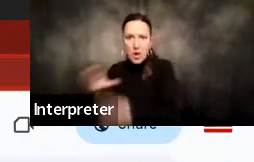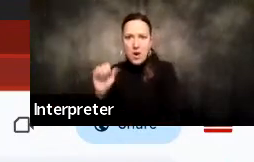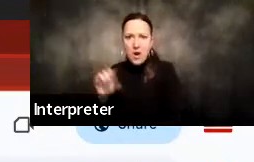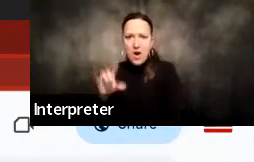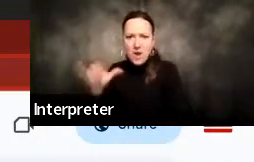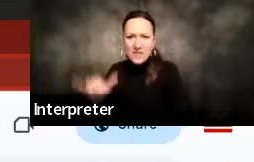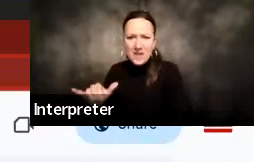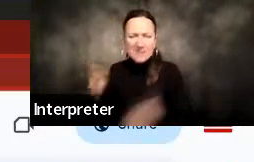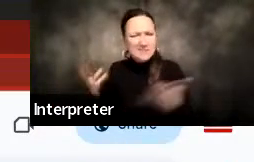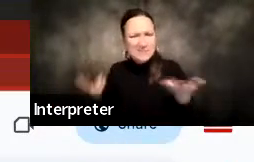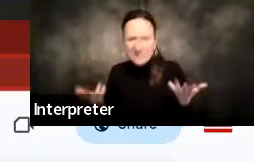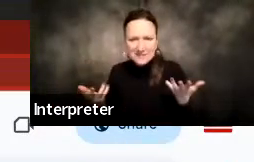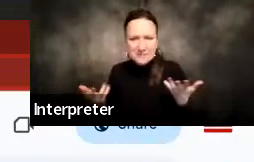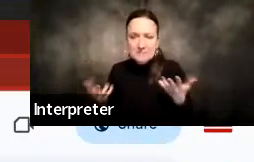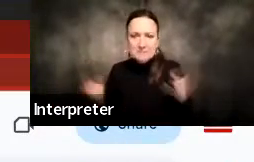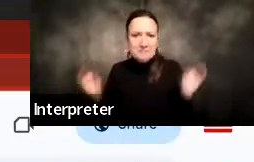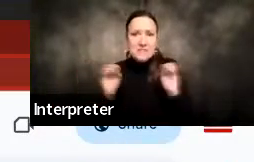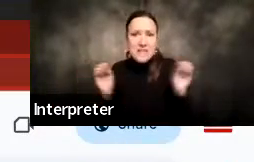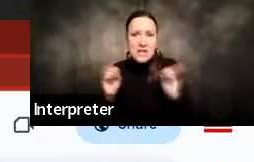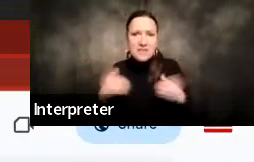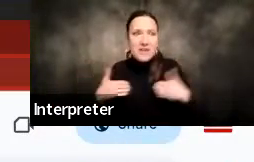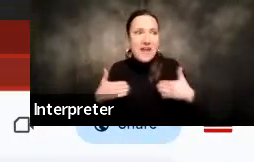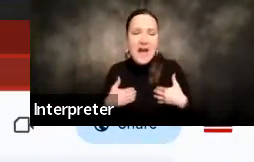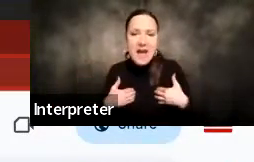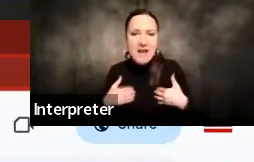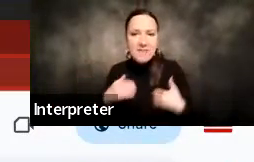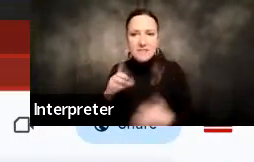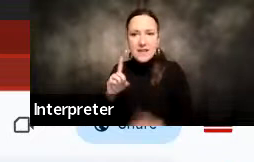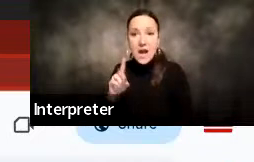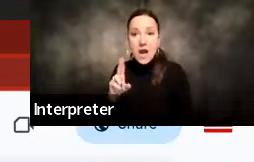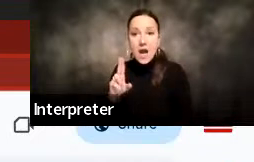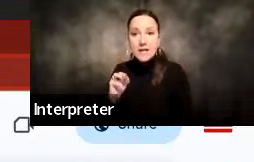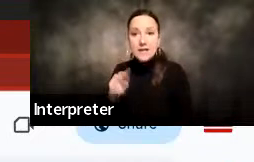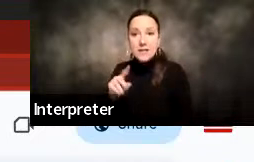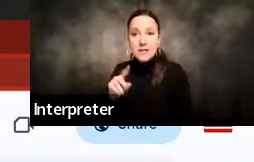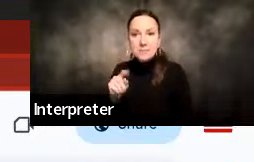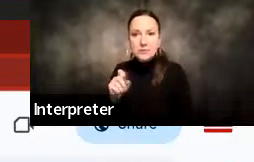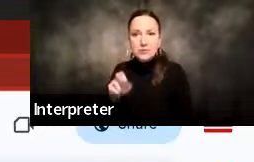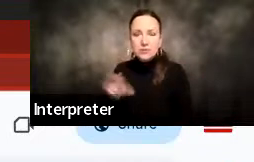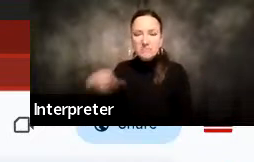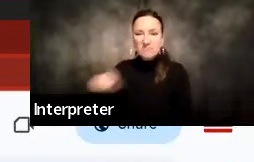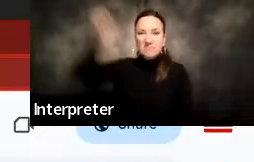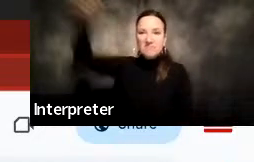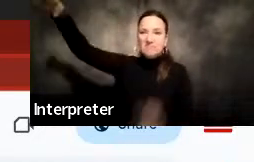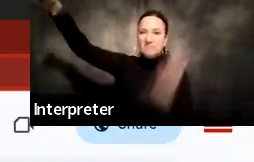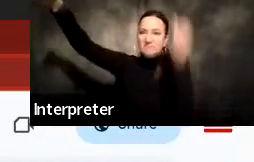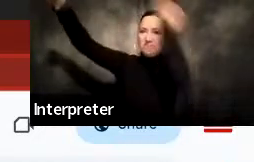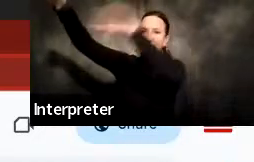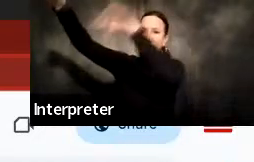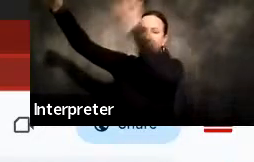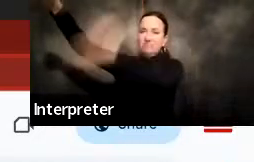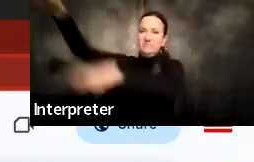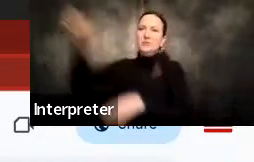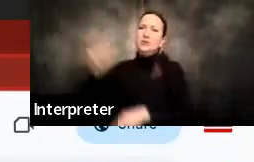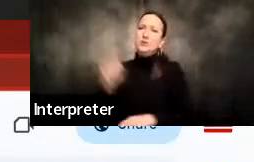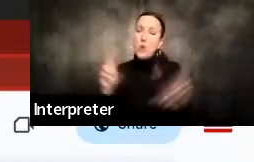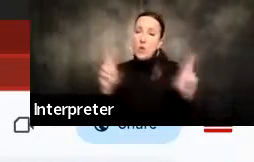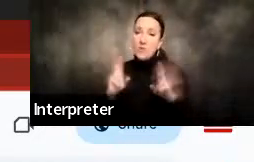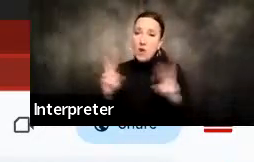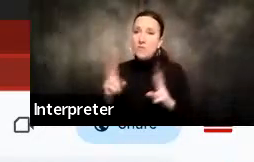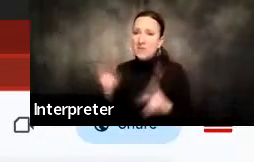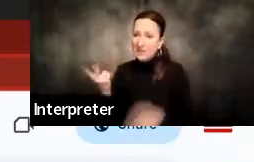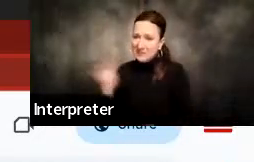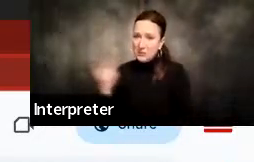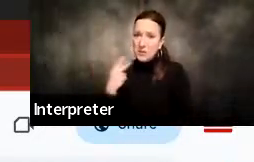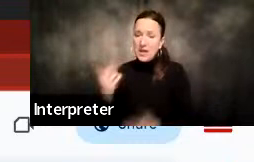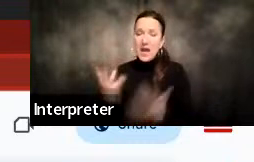have access to some type of dumpster for their tenants to place the trash. And so I wanted to see if I could work with you all with regards